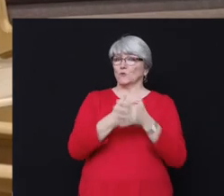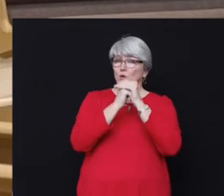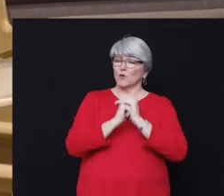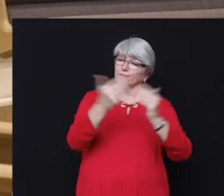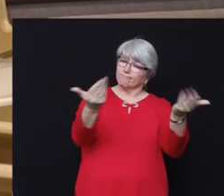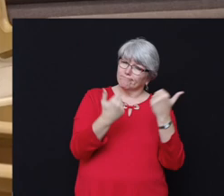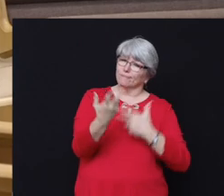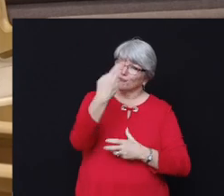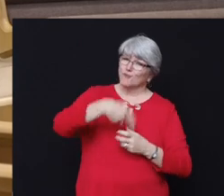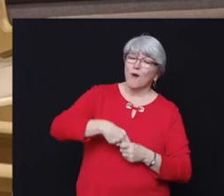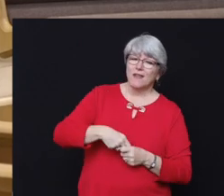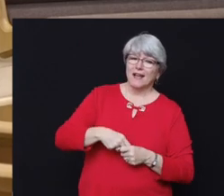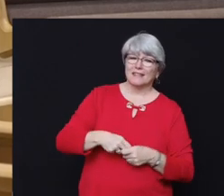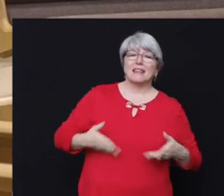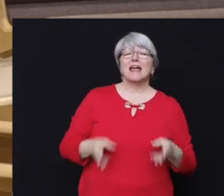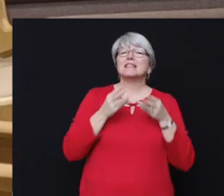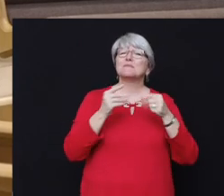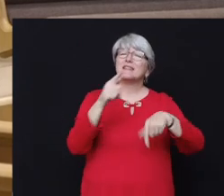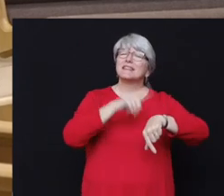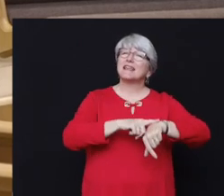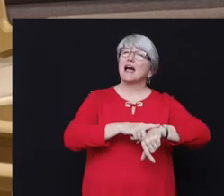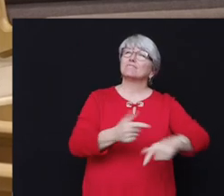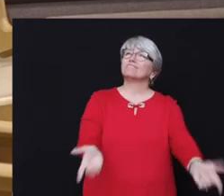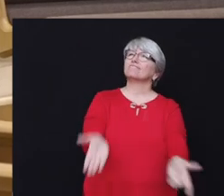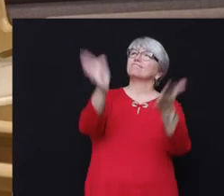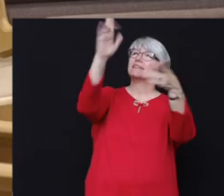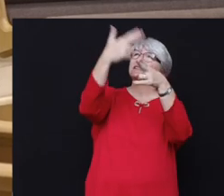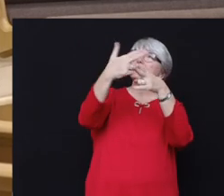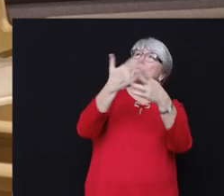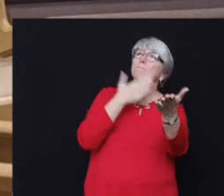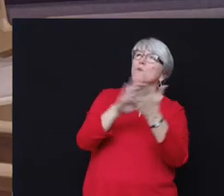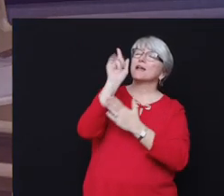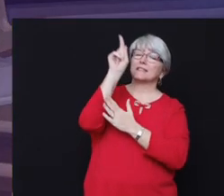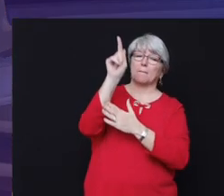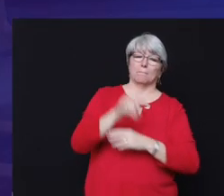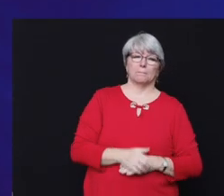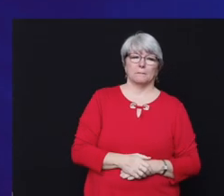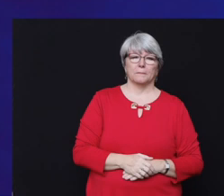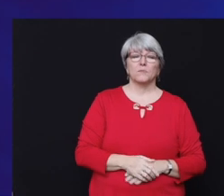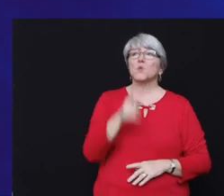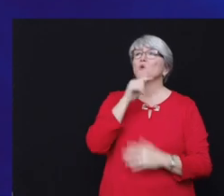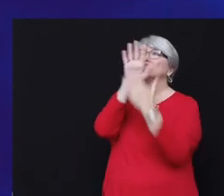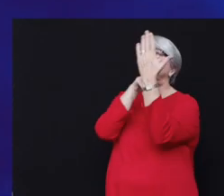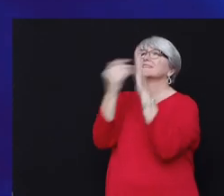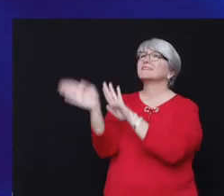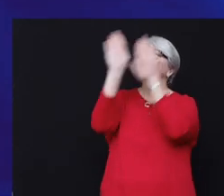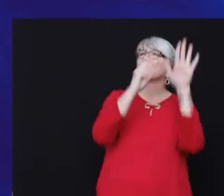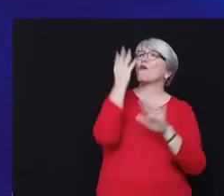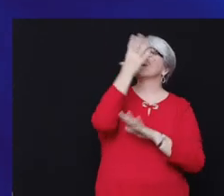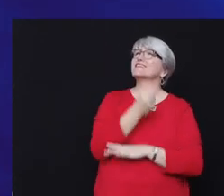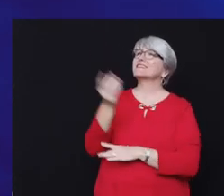invite you to join us and let's spend this time together lifting high the name of Jesus and praising Him. Who paints the skies